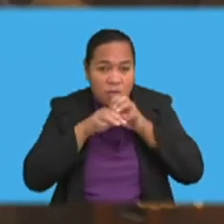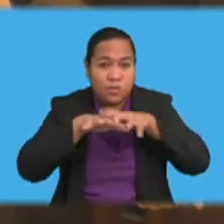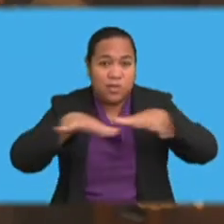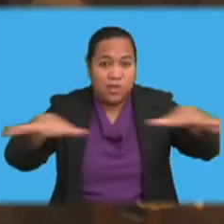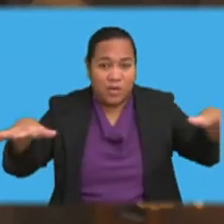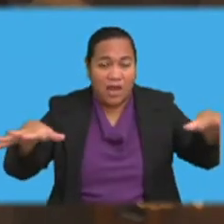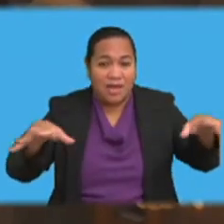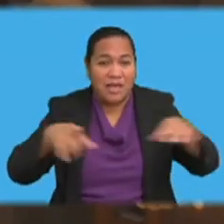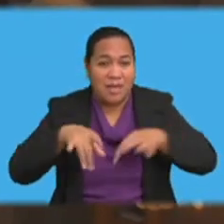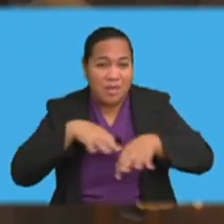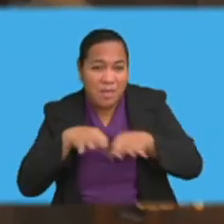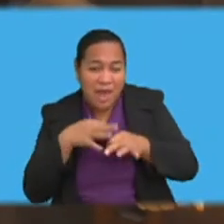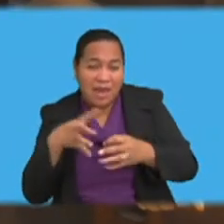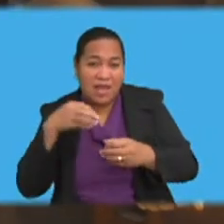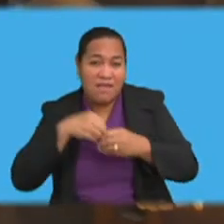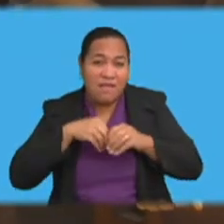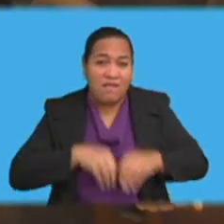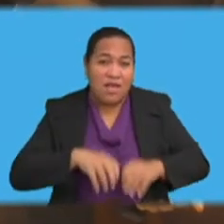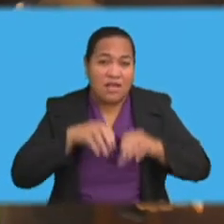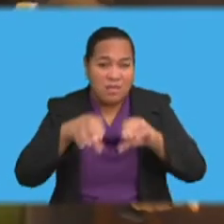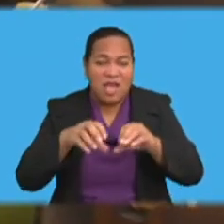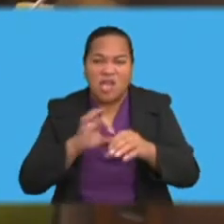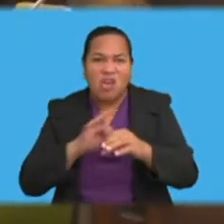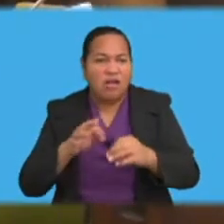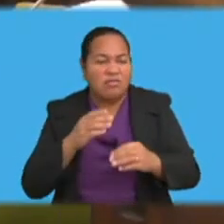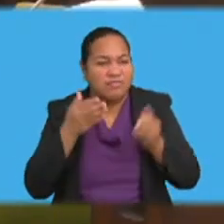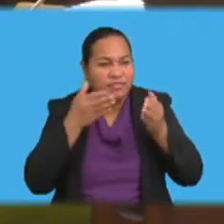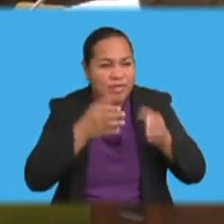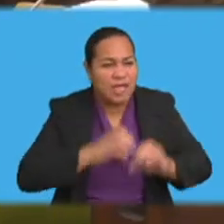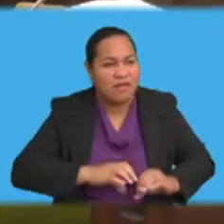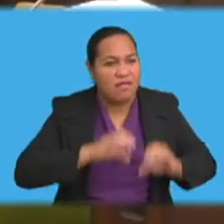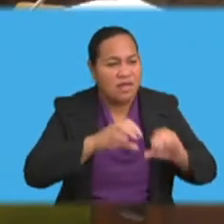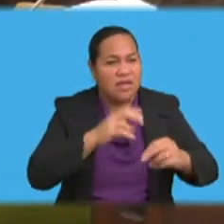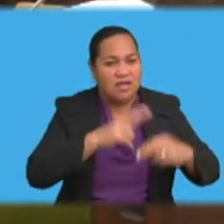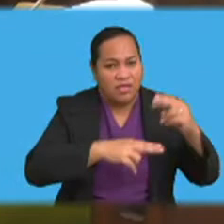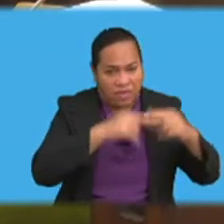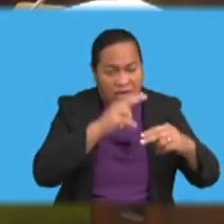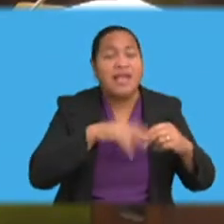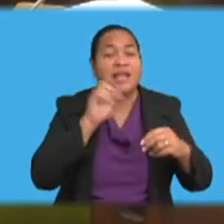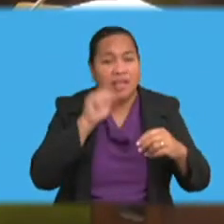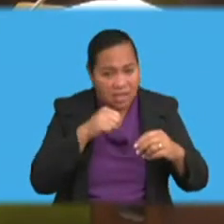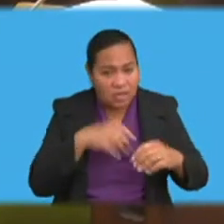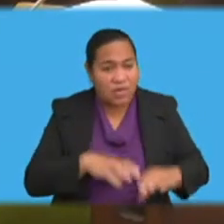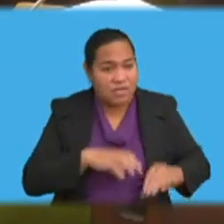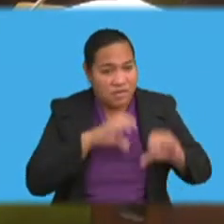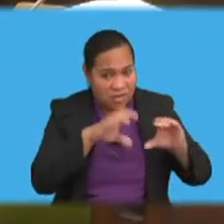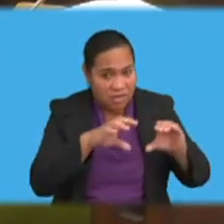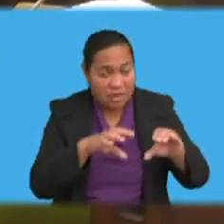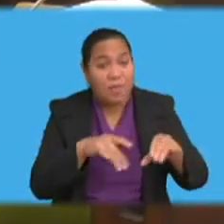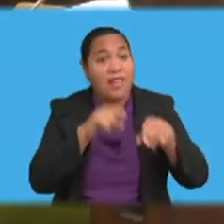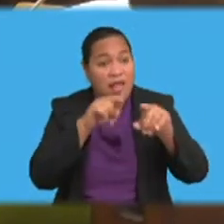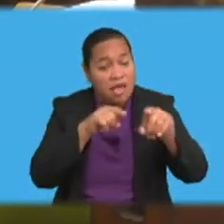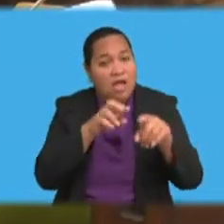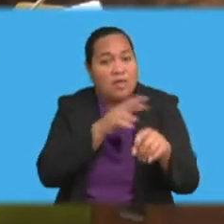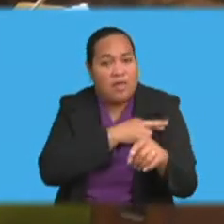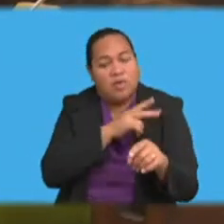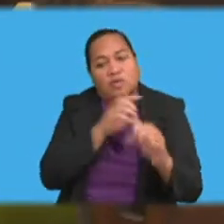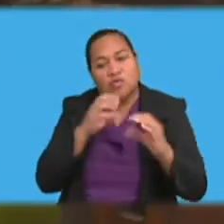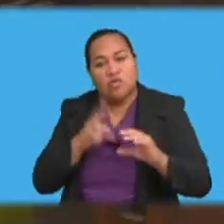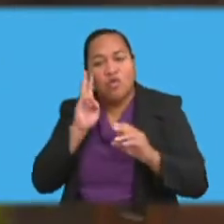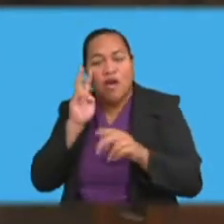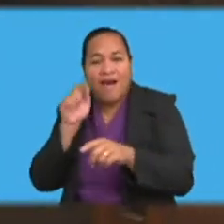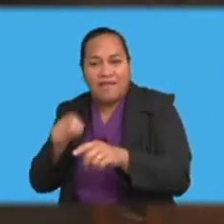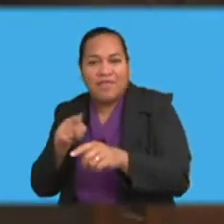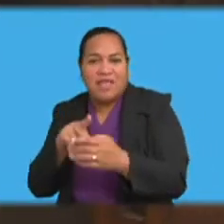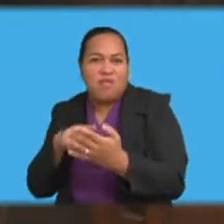and invest in programming instead of infrastructure. So we look after the infrastructure, they need to be able to look after the programming and improve